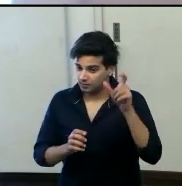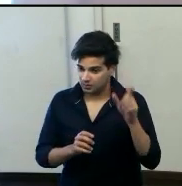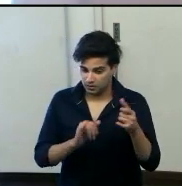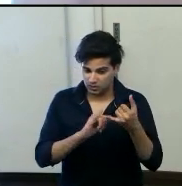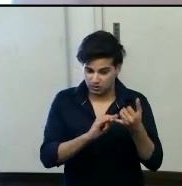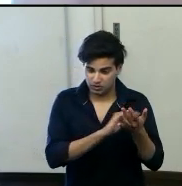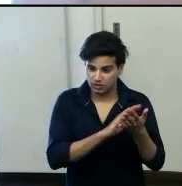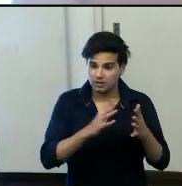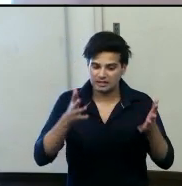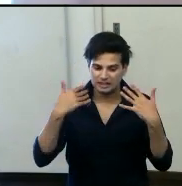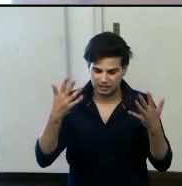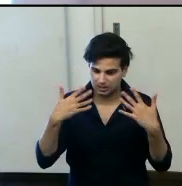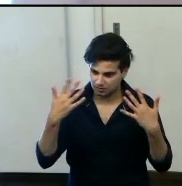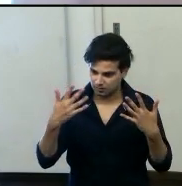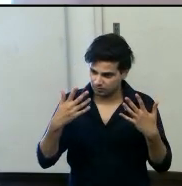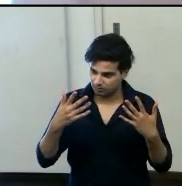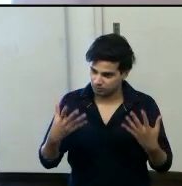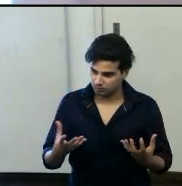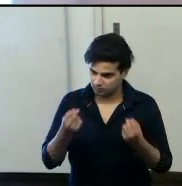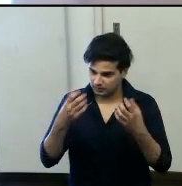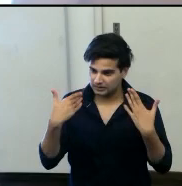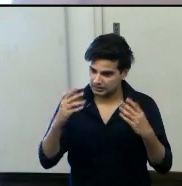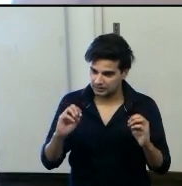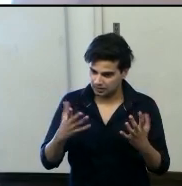the season had come.